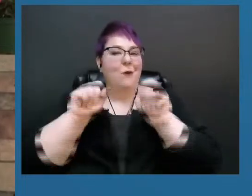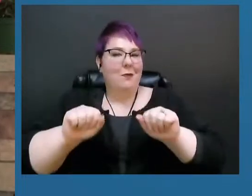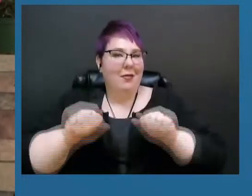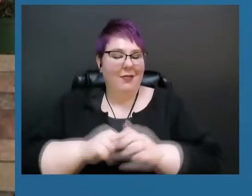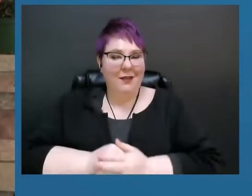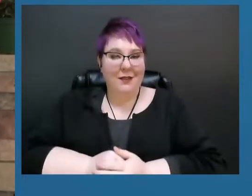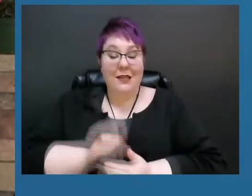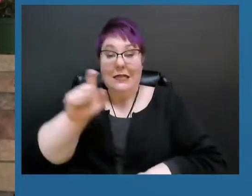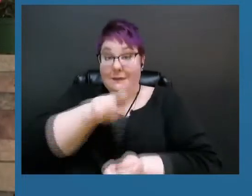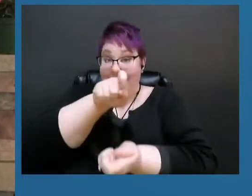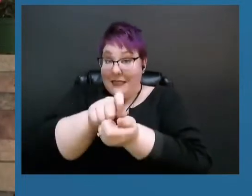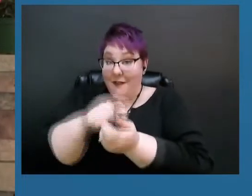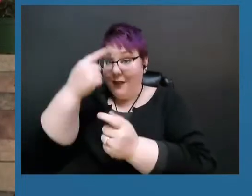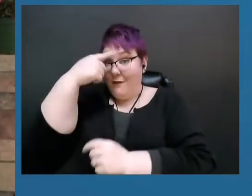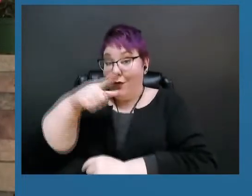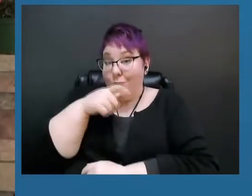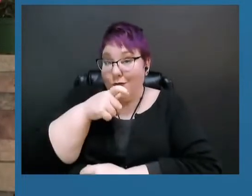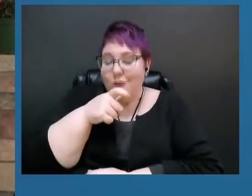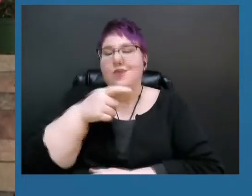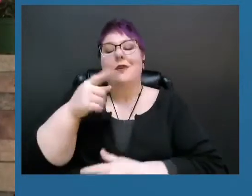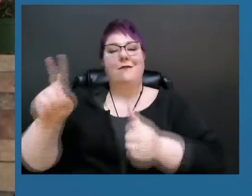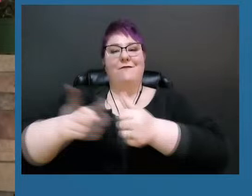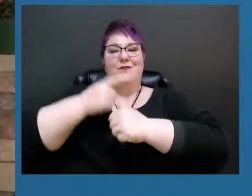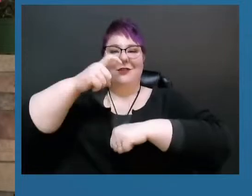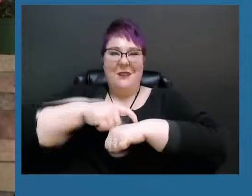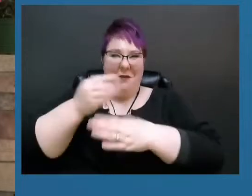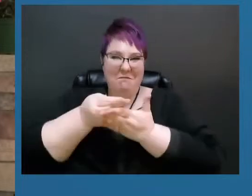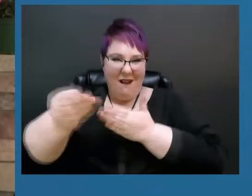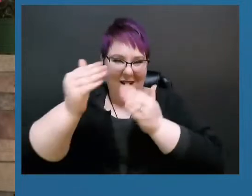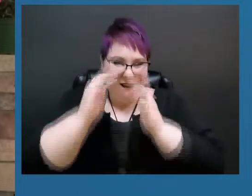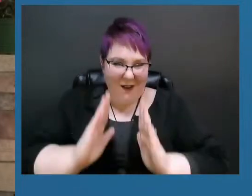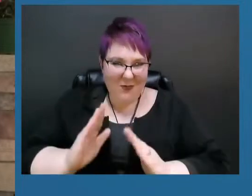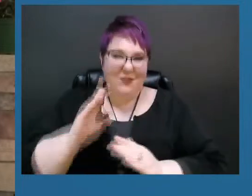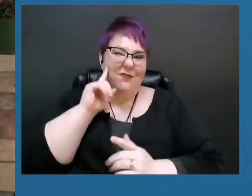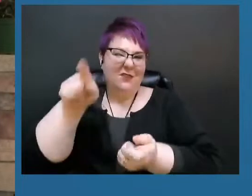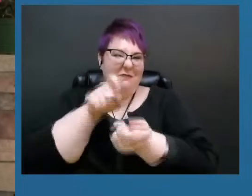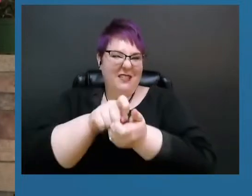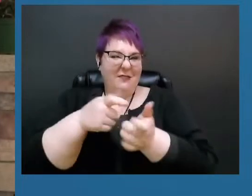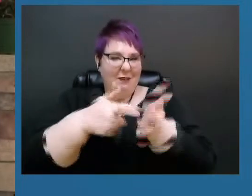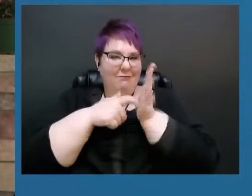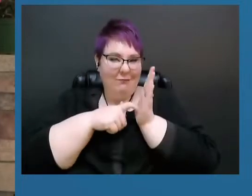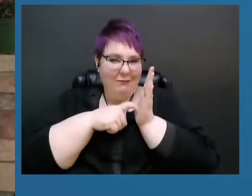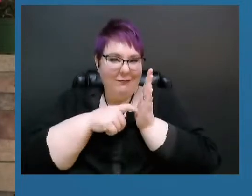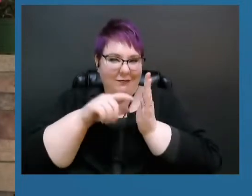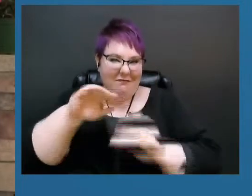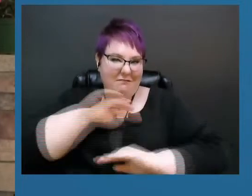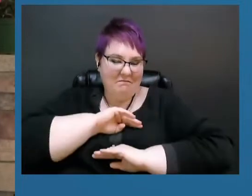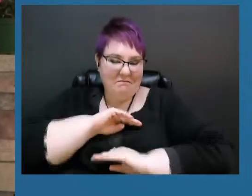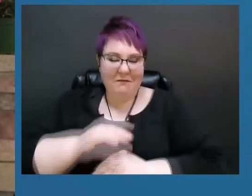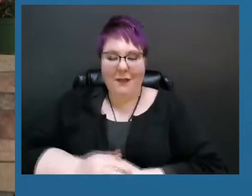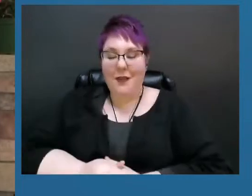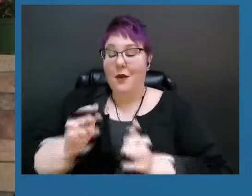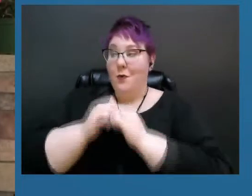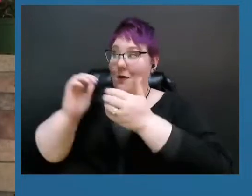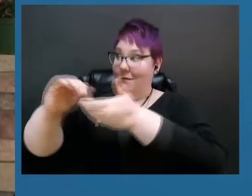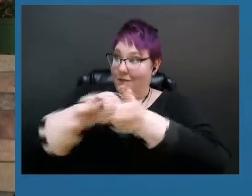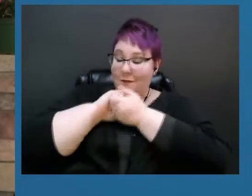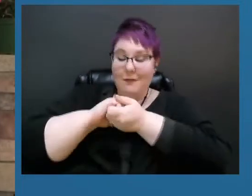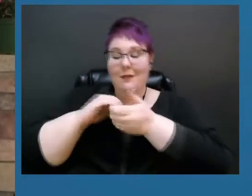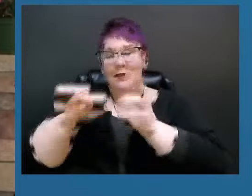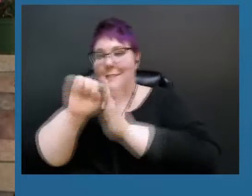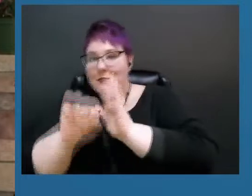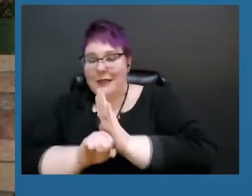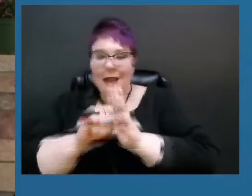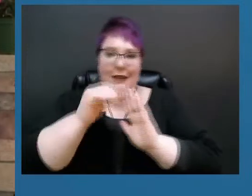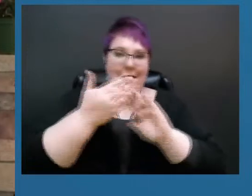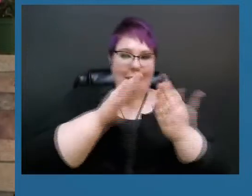at first-time homebuyers who meet certain income qualifications. And through our efforts in partnership with the state and the city and the county and a lot